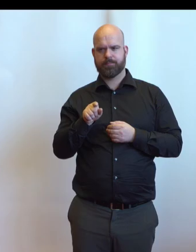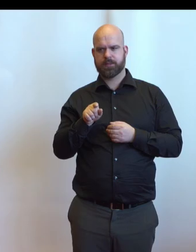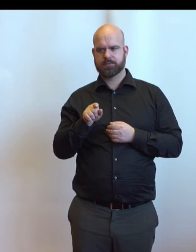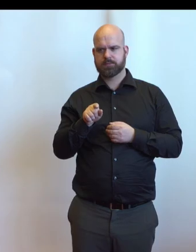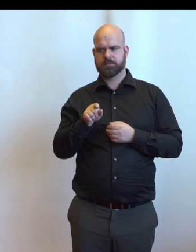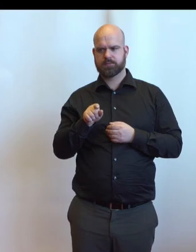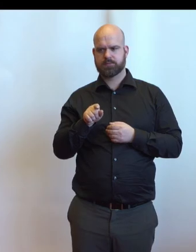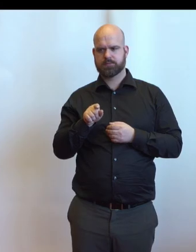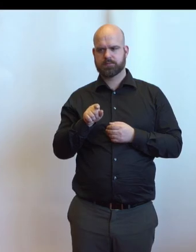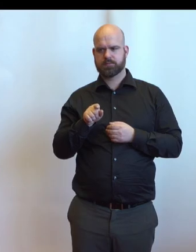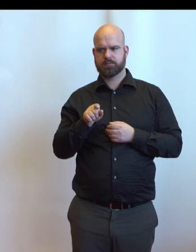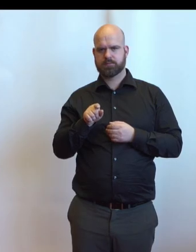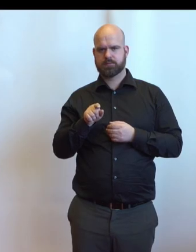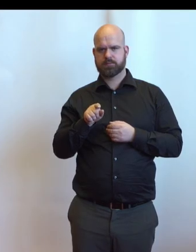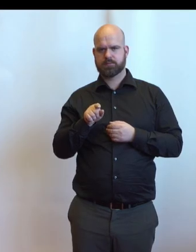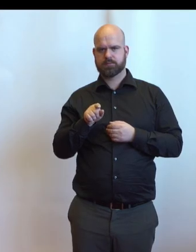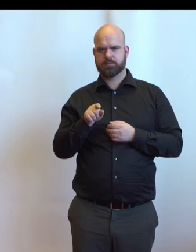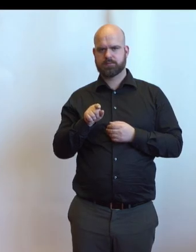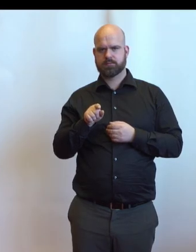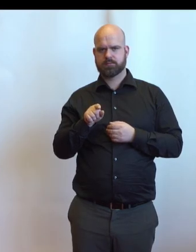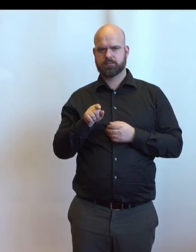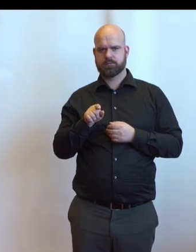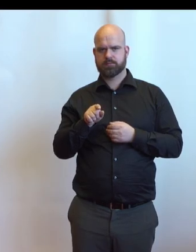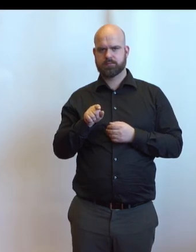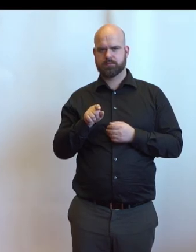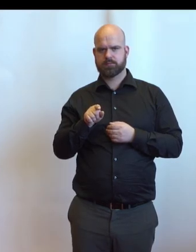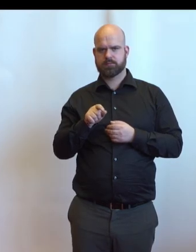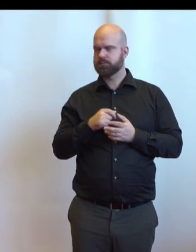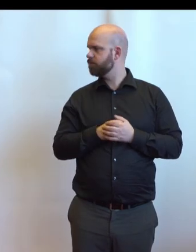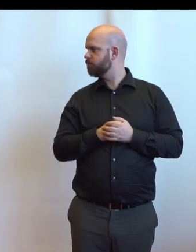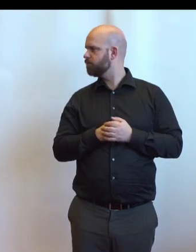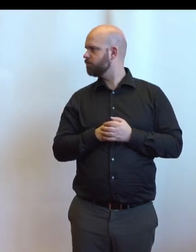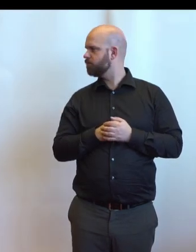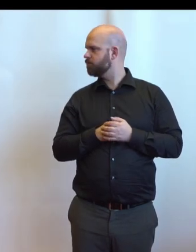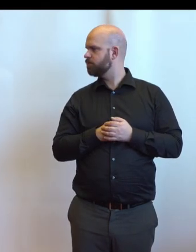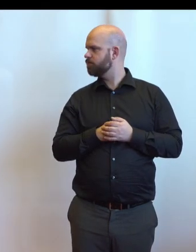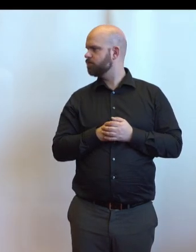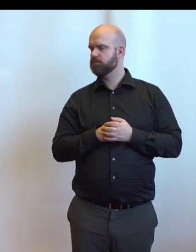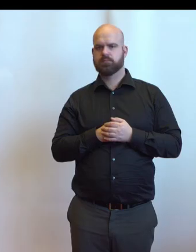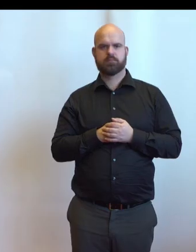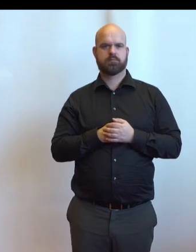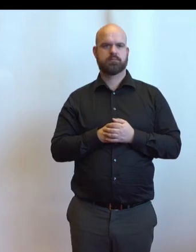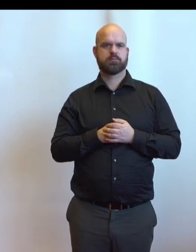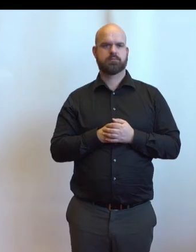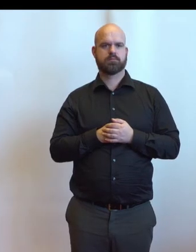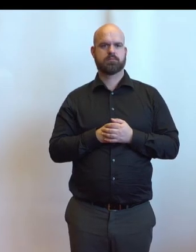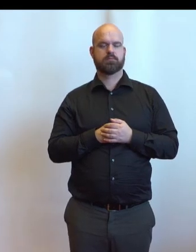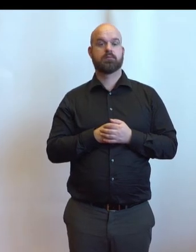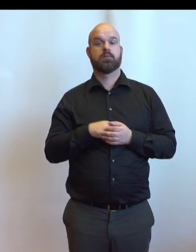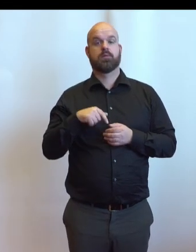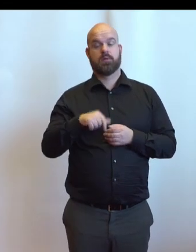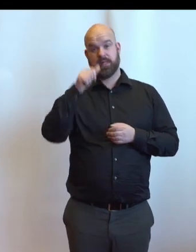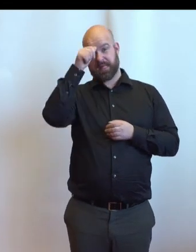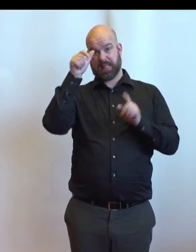As in if you listen through the headphones, you can hear the audio. India has the largest population of the blind. From past 65